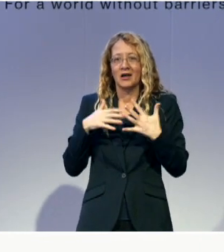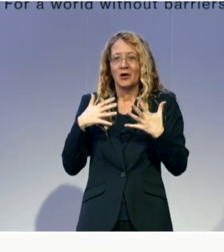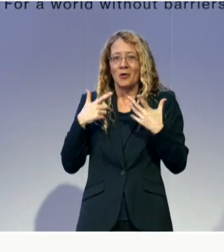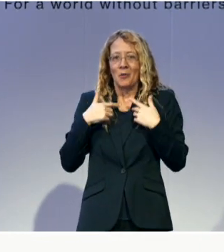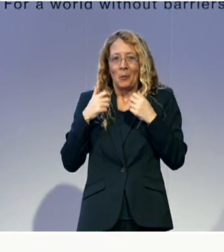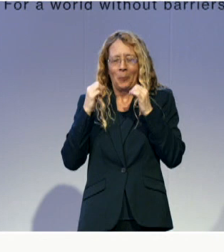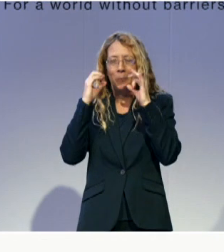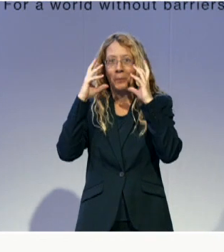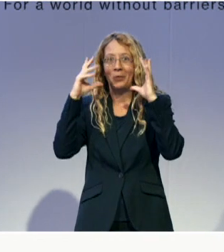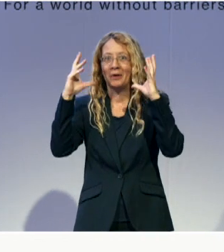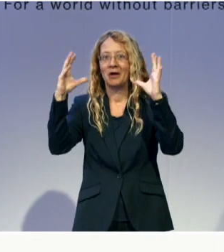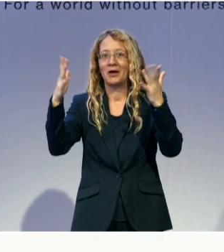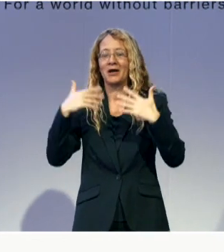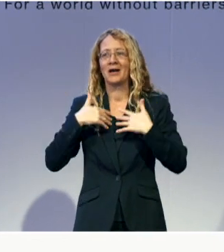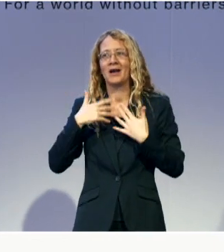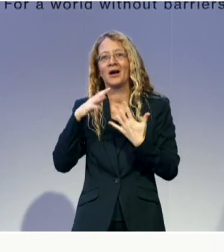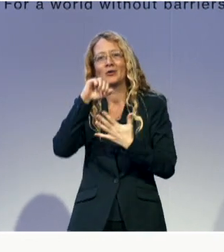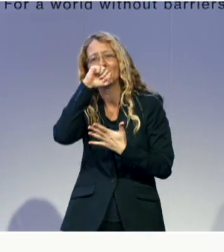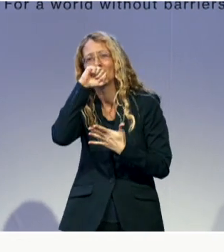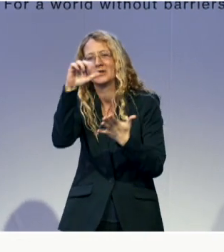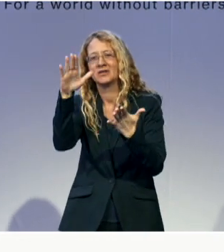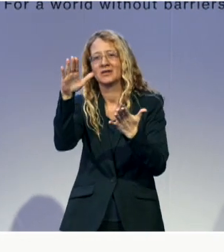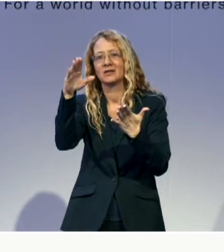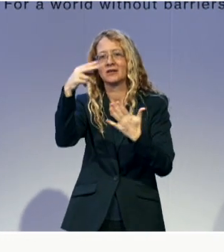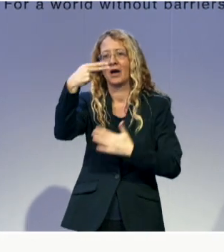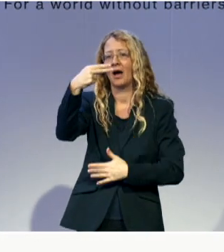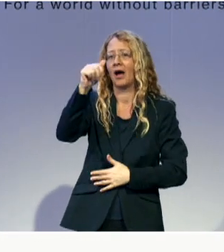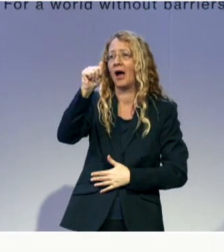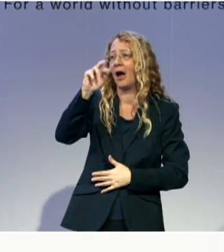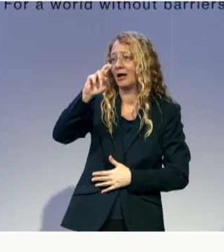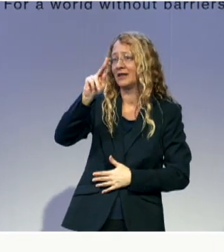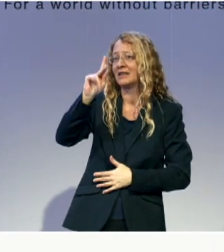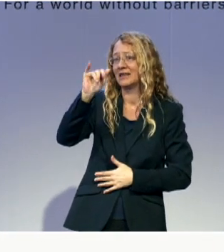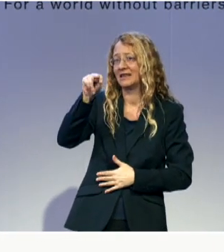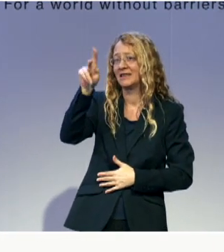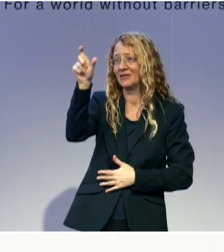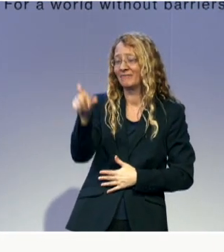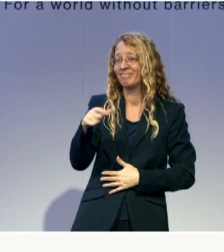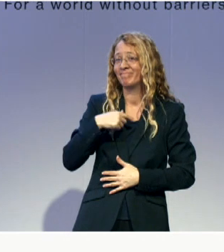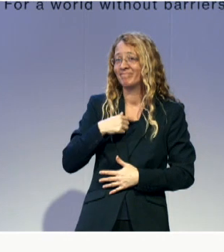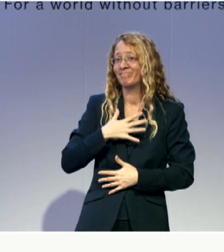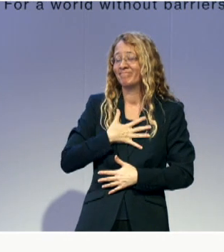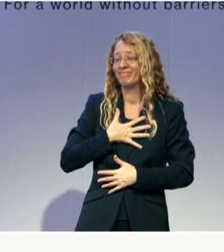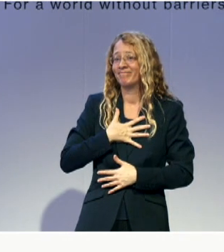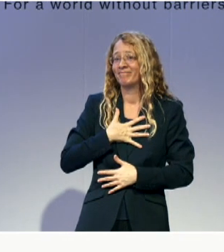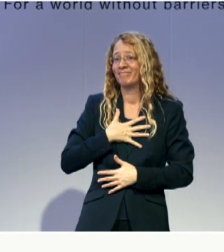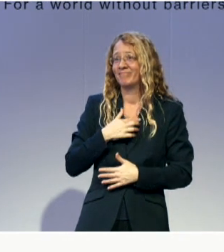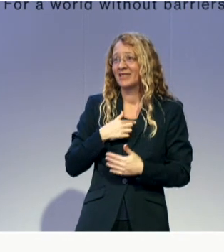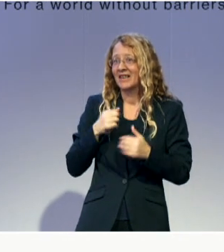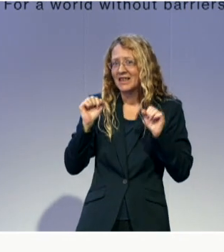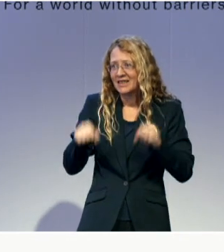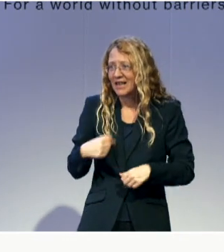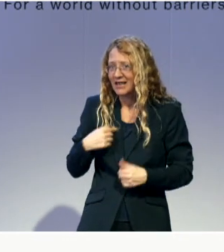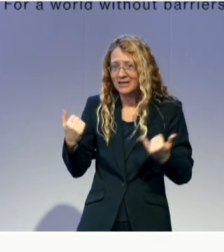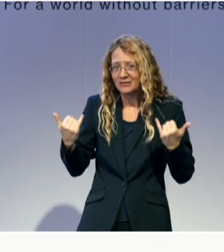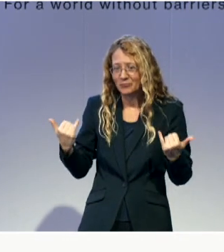words, Senator Harkin, for literally allowing me to be here today in so many ways. So thank you